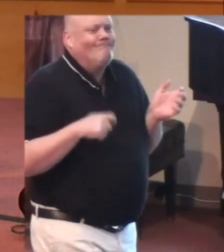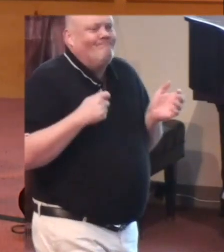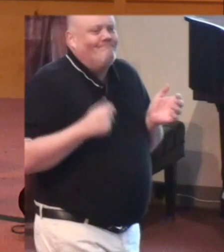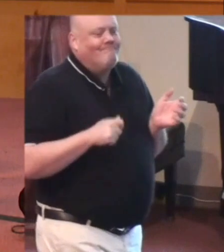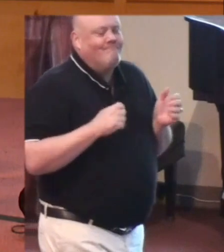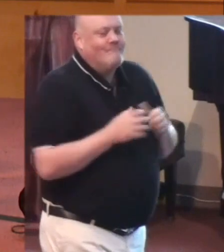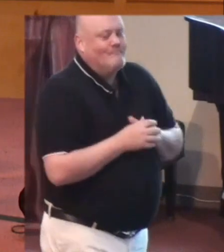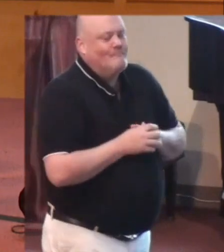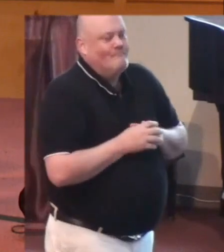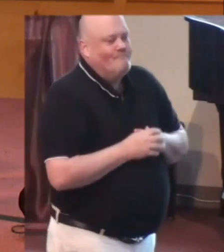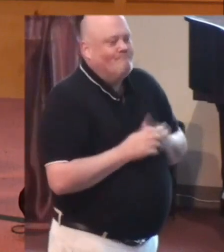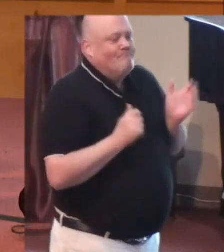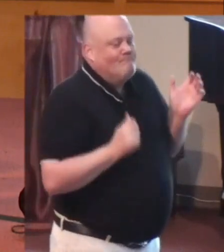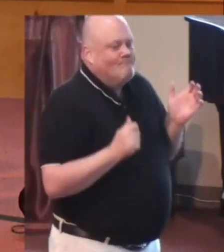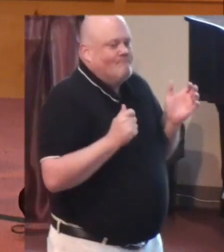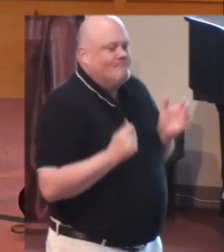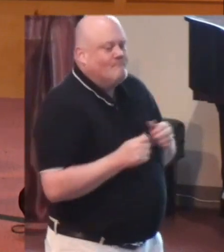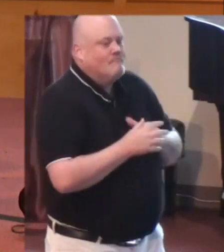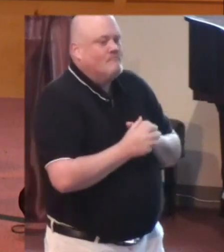Right.